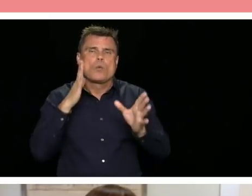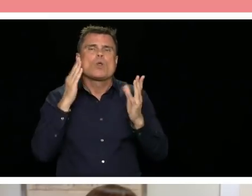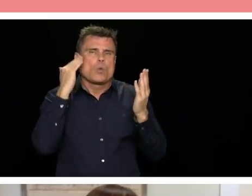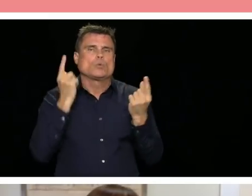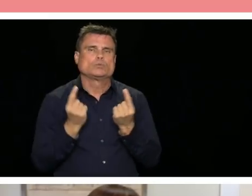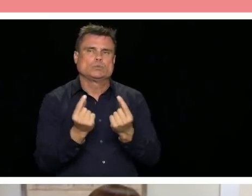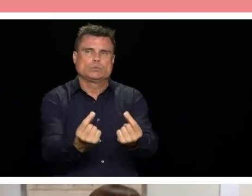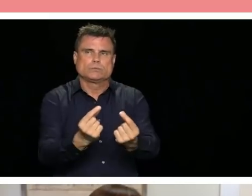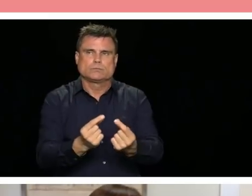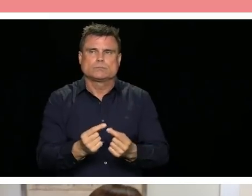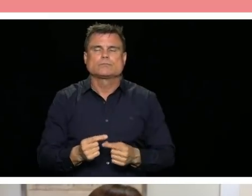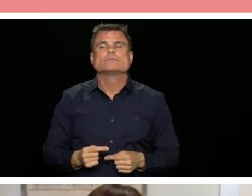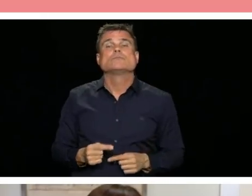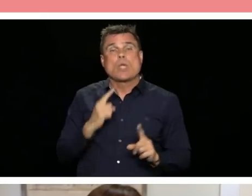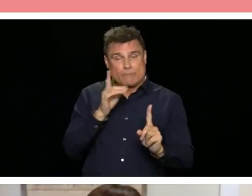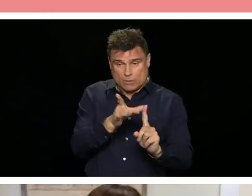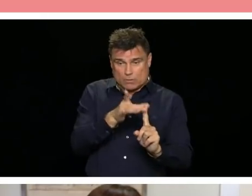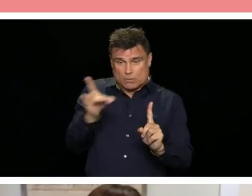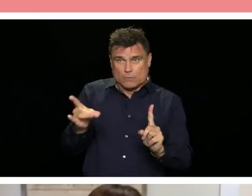good